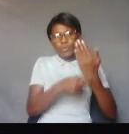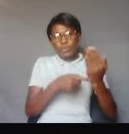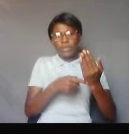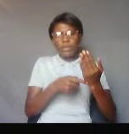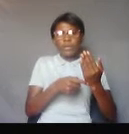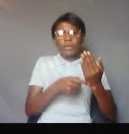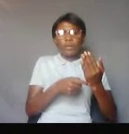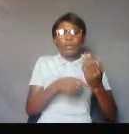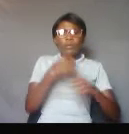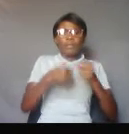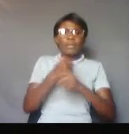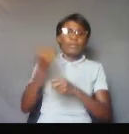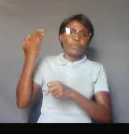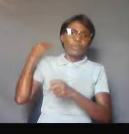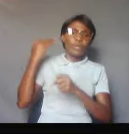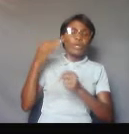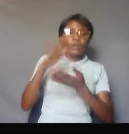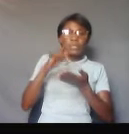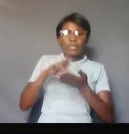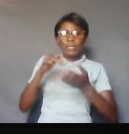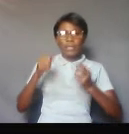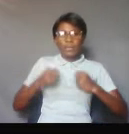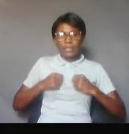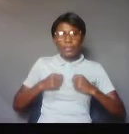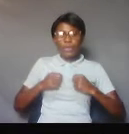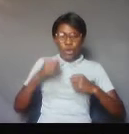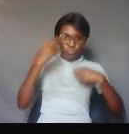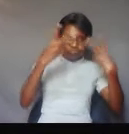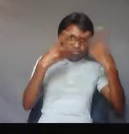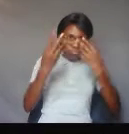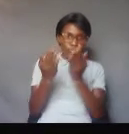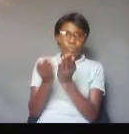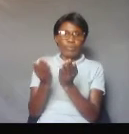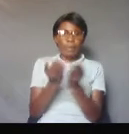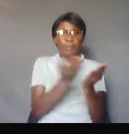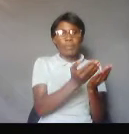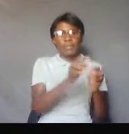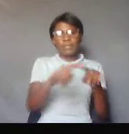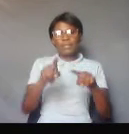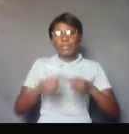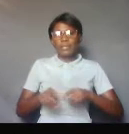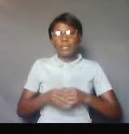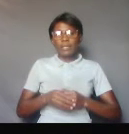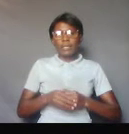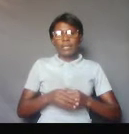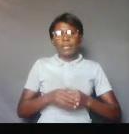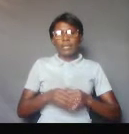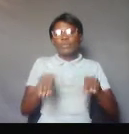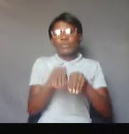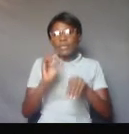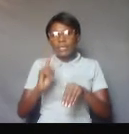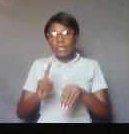the Ujamaa Center, that is based within the School of Religion, Philosophy and Classics at the University